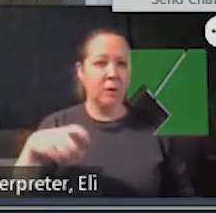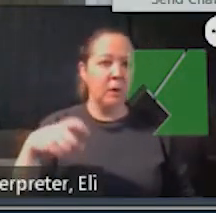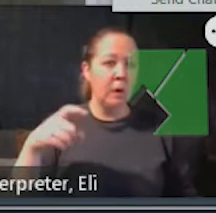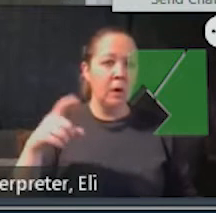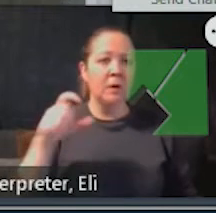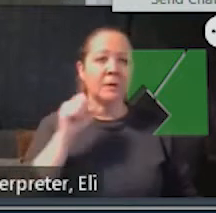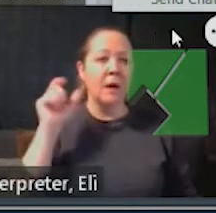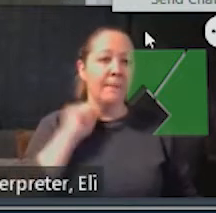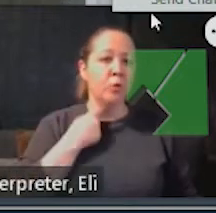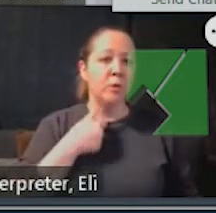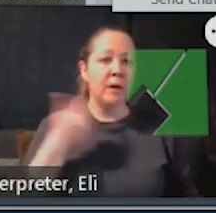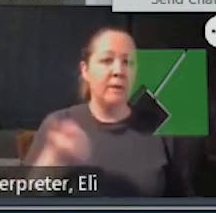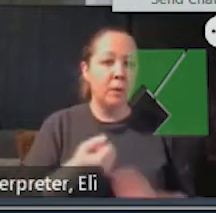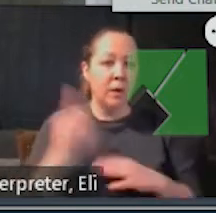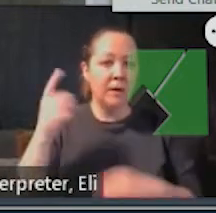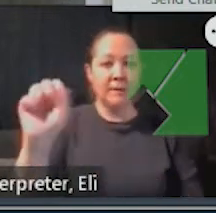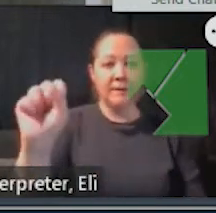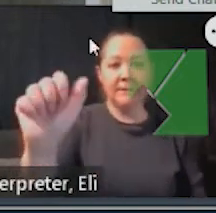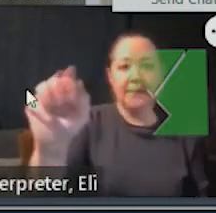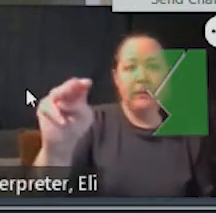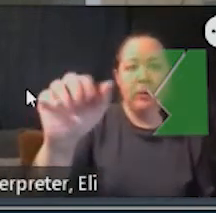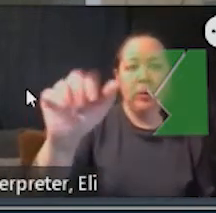Williams? Renee Pope?